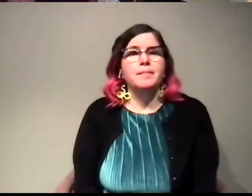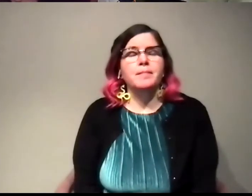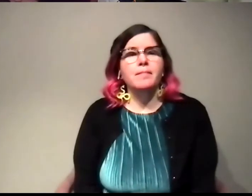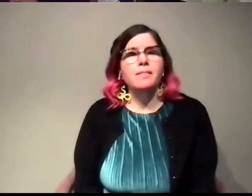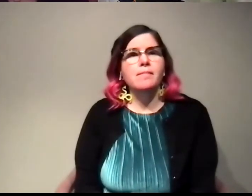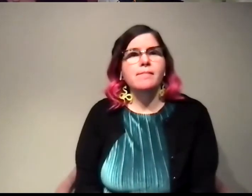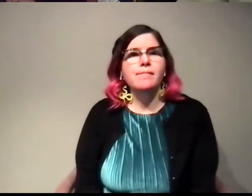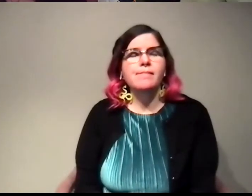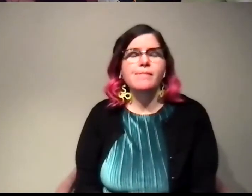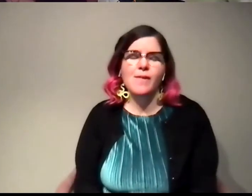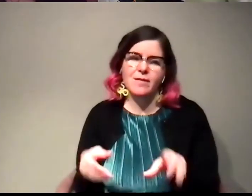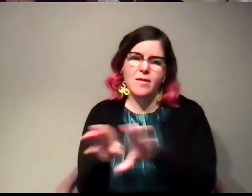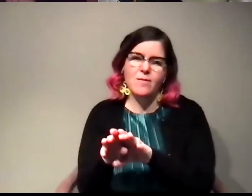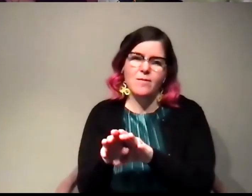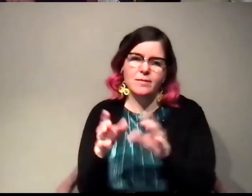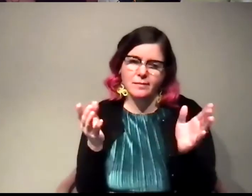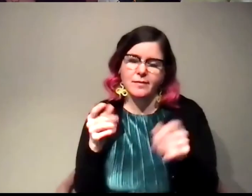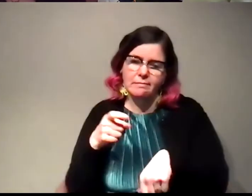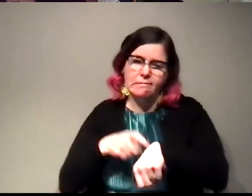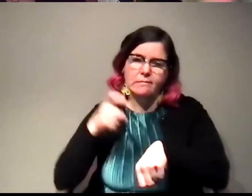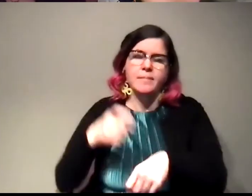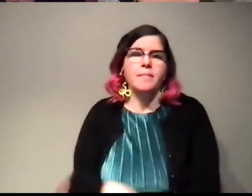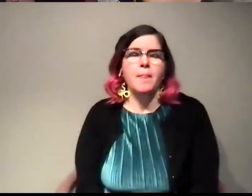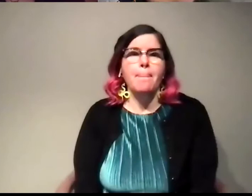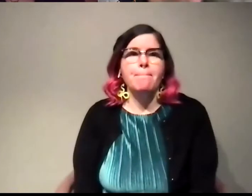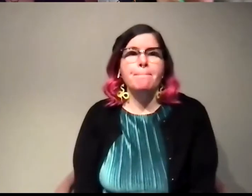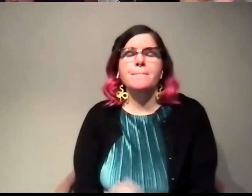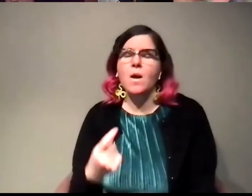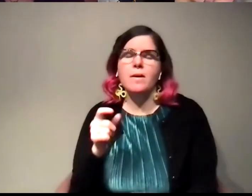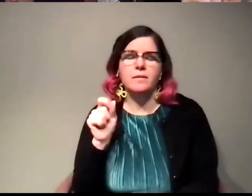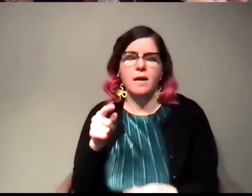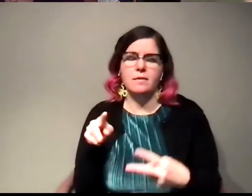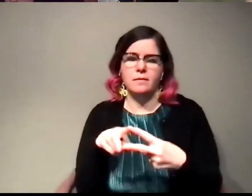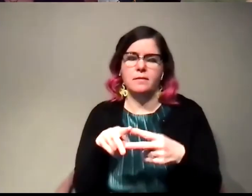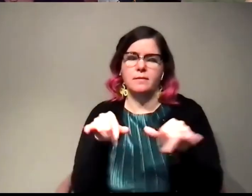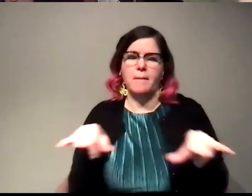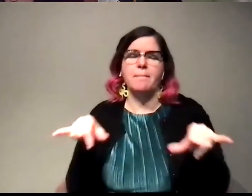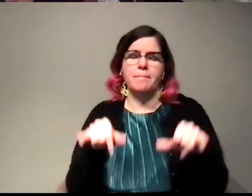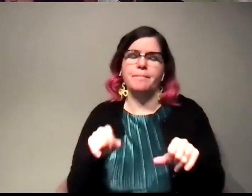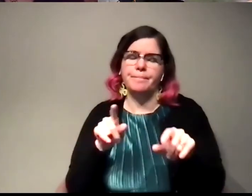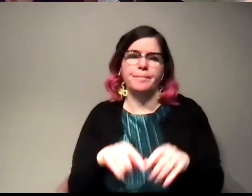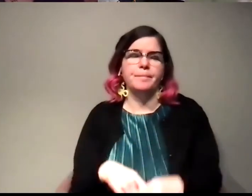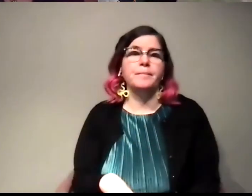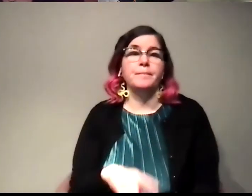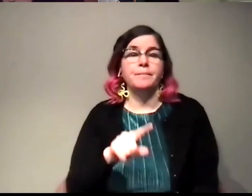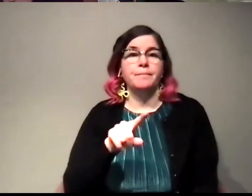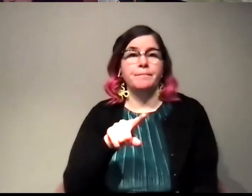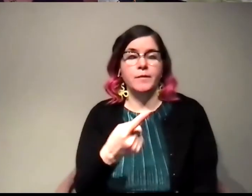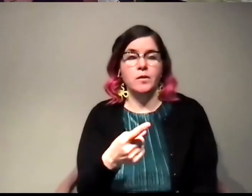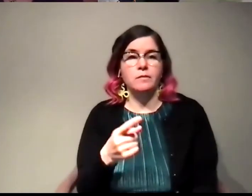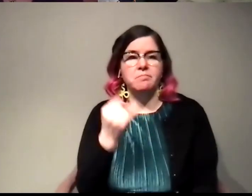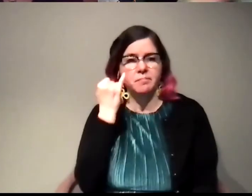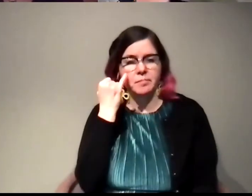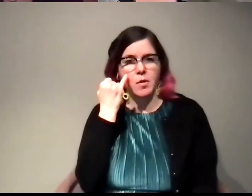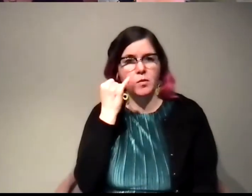We're gonna wrap it up because we've got to keep it on time. So we always ask everybody the same two questions at the end of every session. And the first question is, if you had the